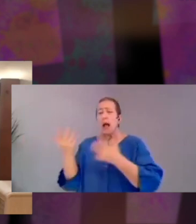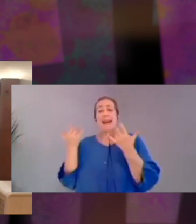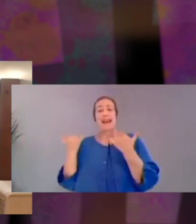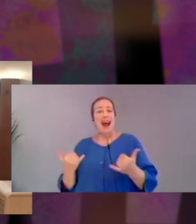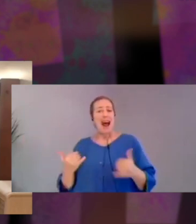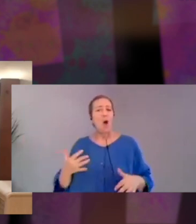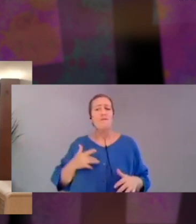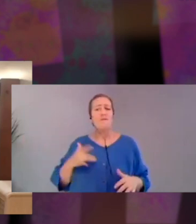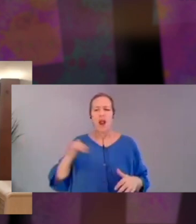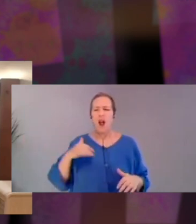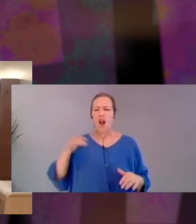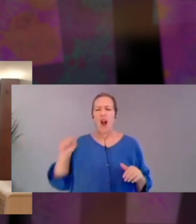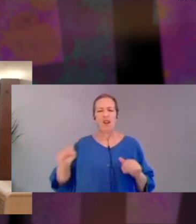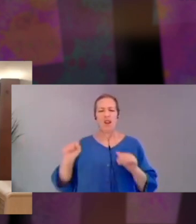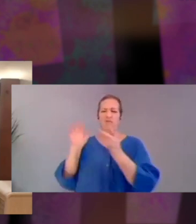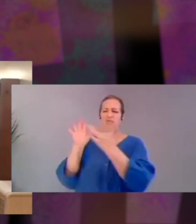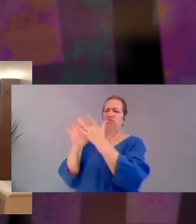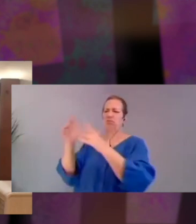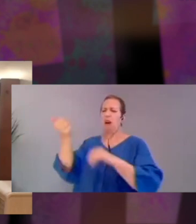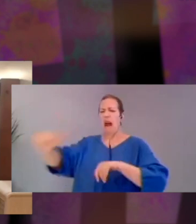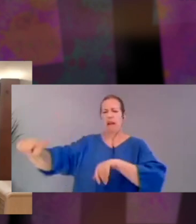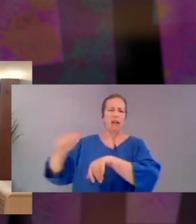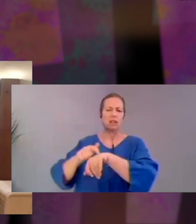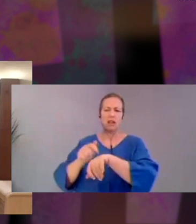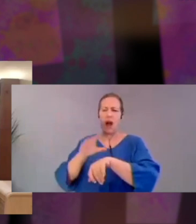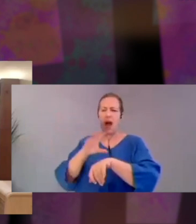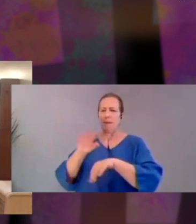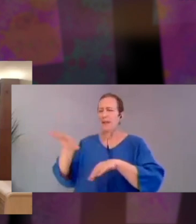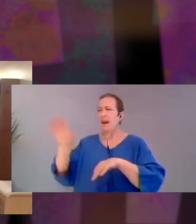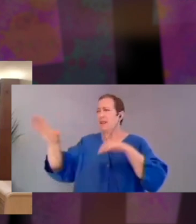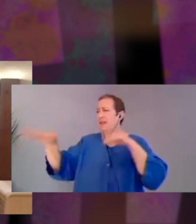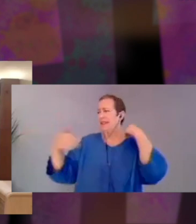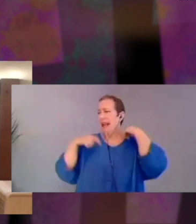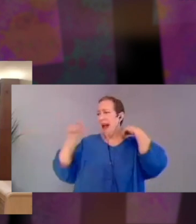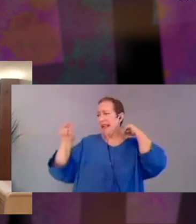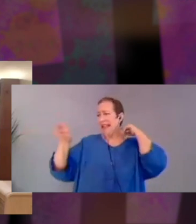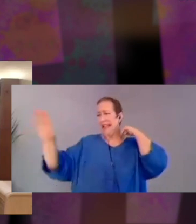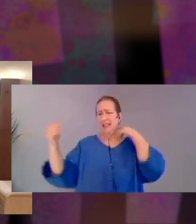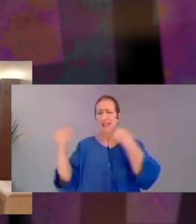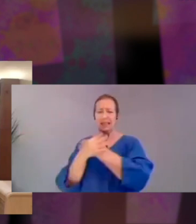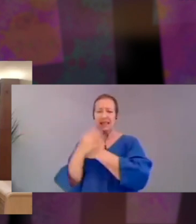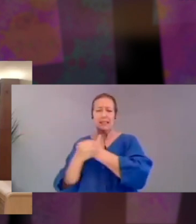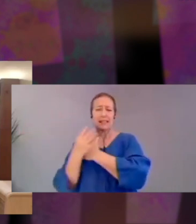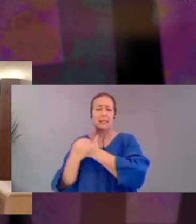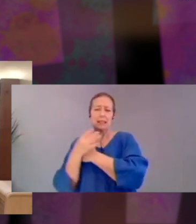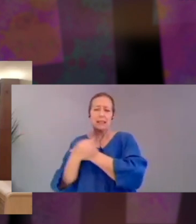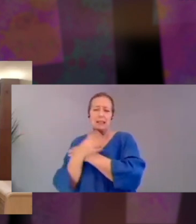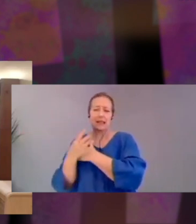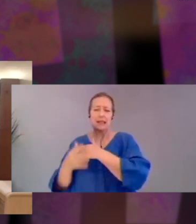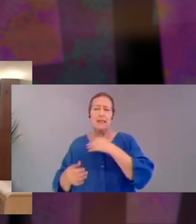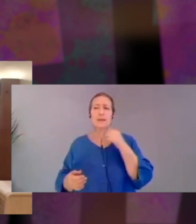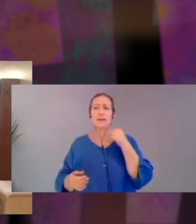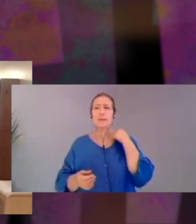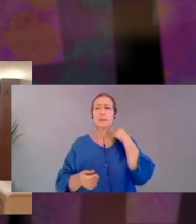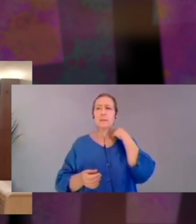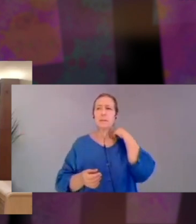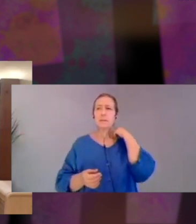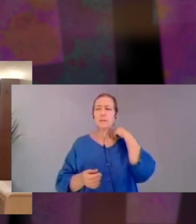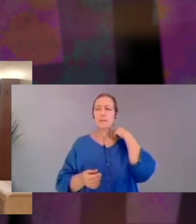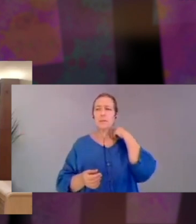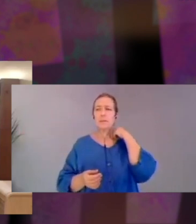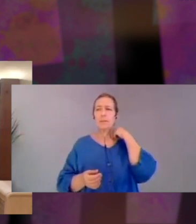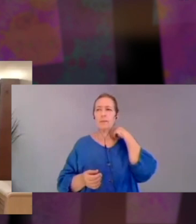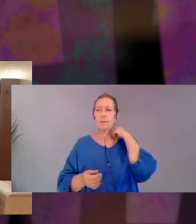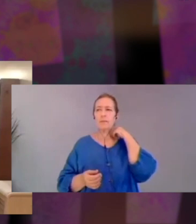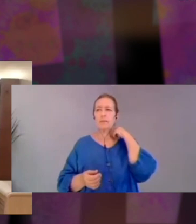there's some things going on in my life and I really want to ask you about them, you know? And so, you know, I mean, that